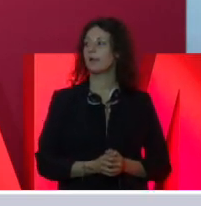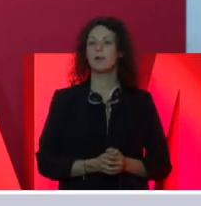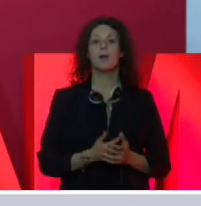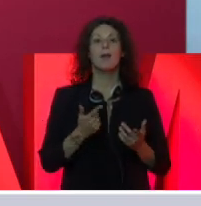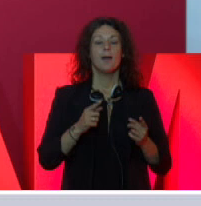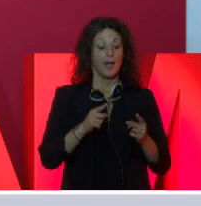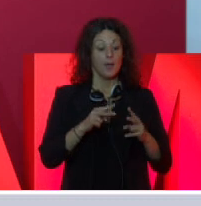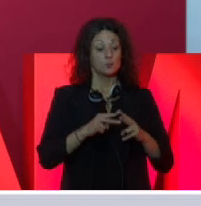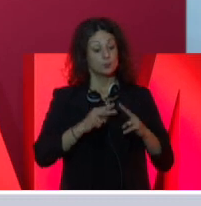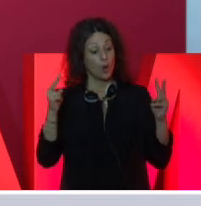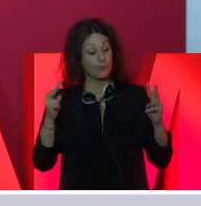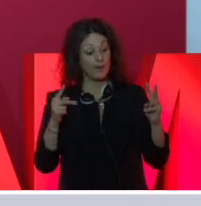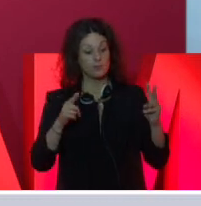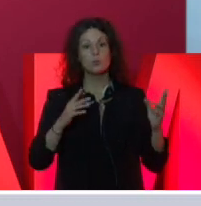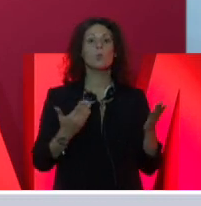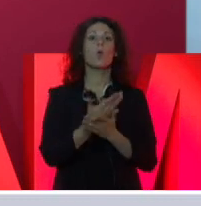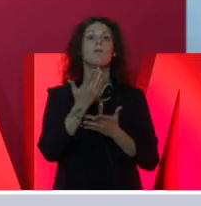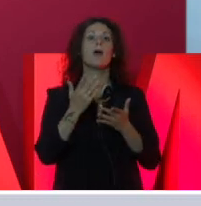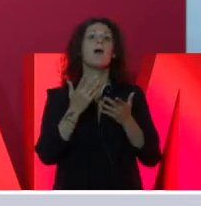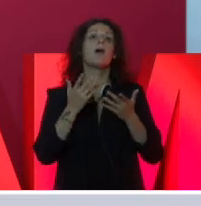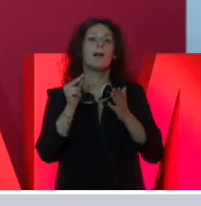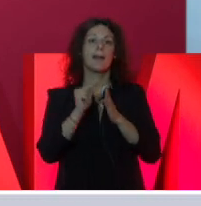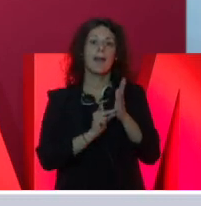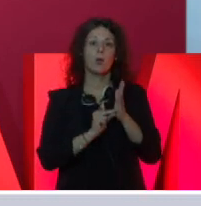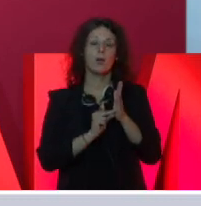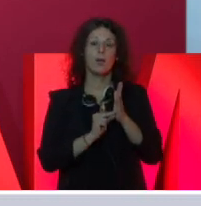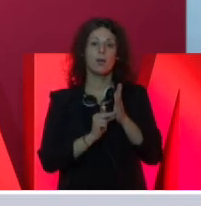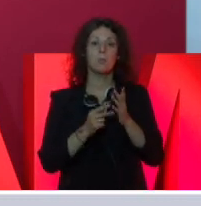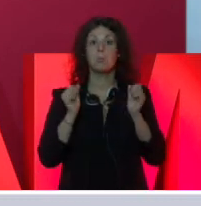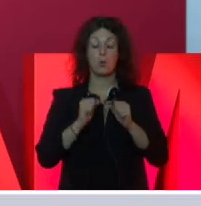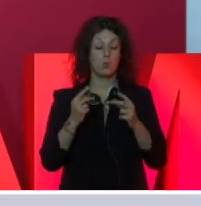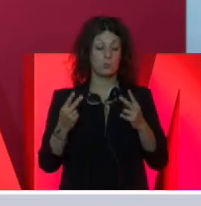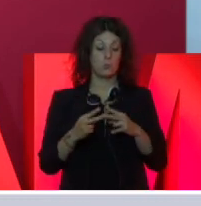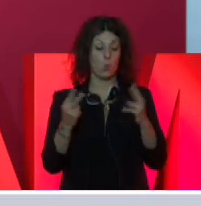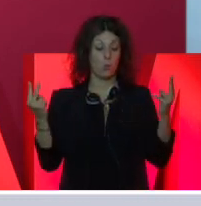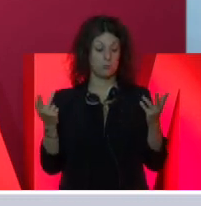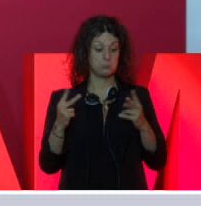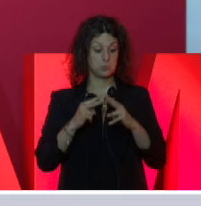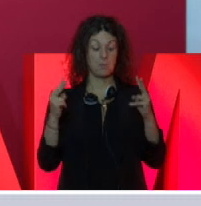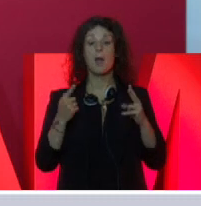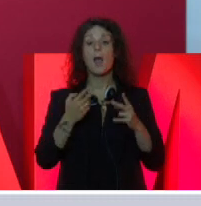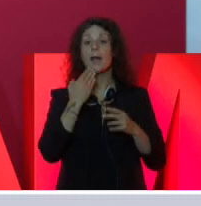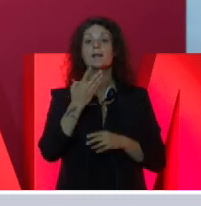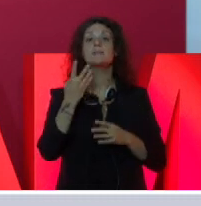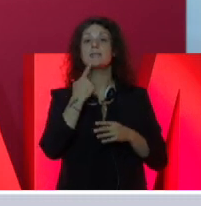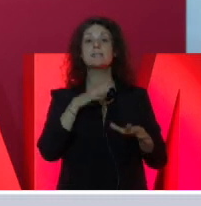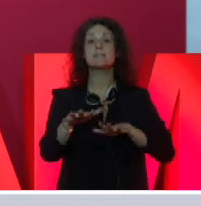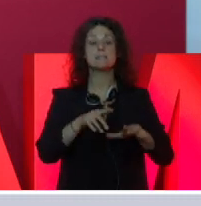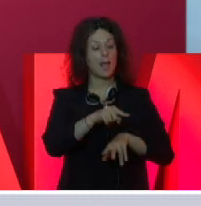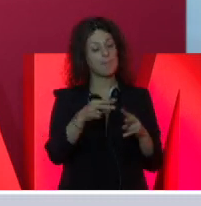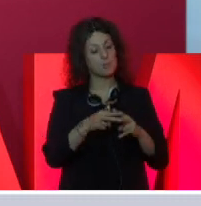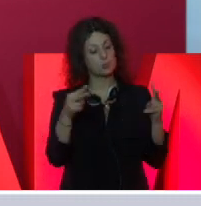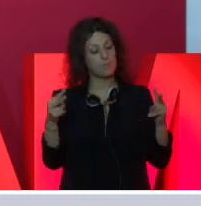you. And it's not a rule that was created beforehand, but it